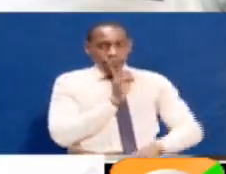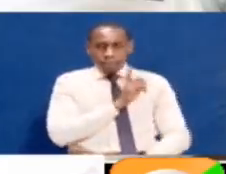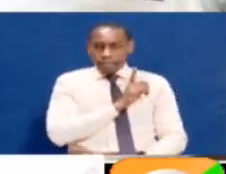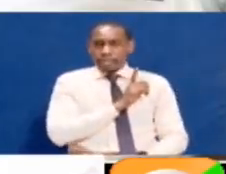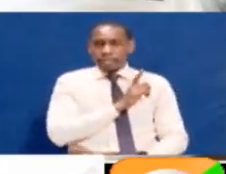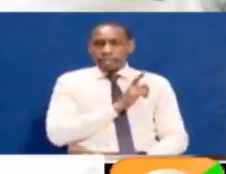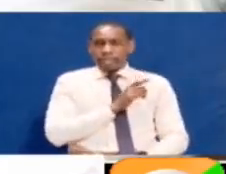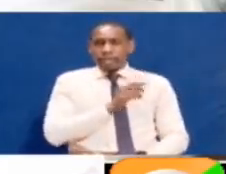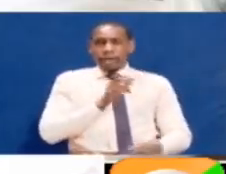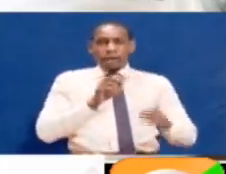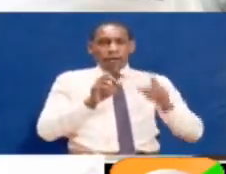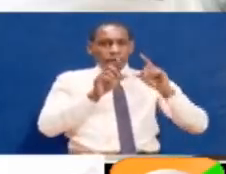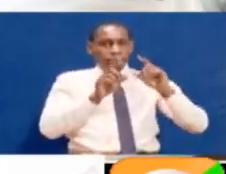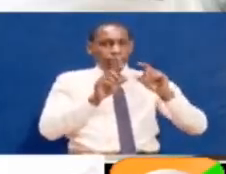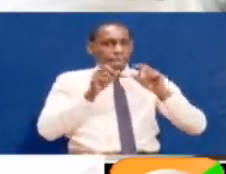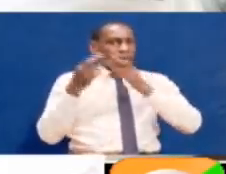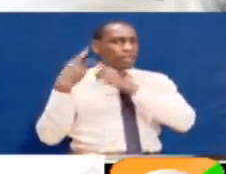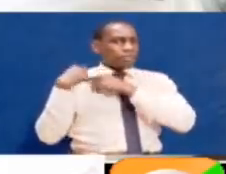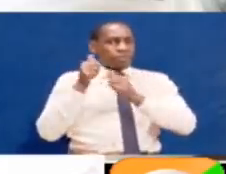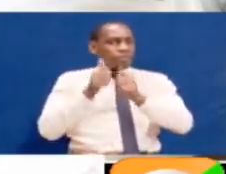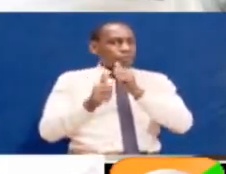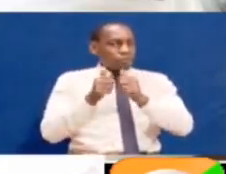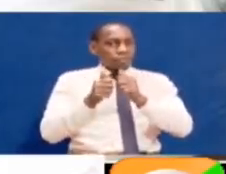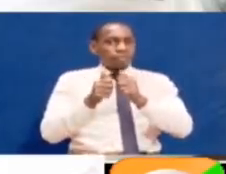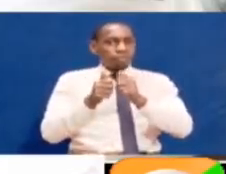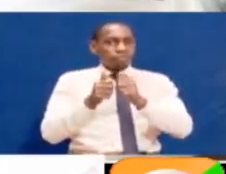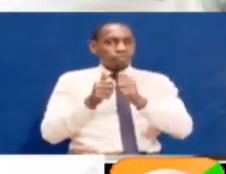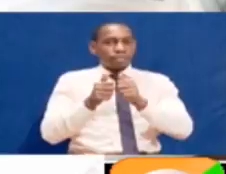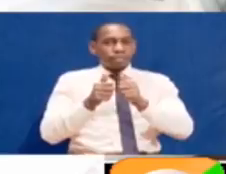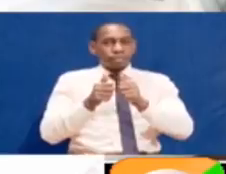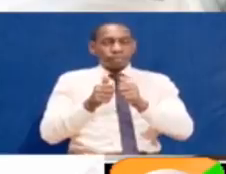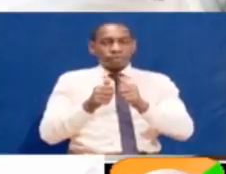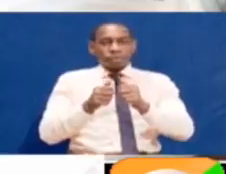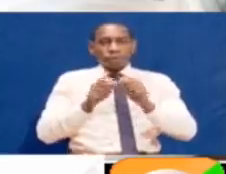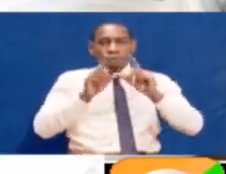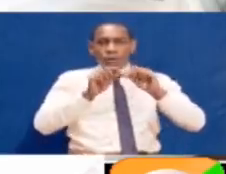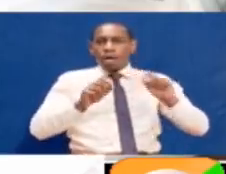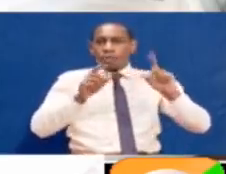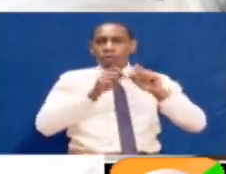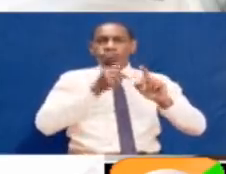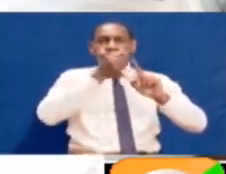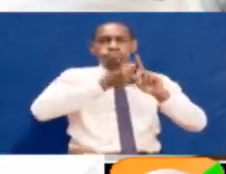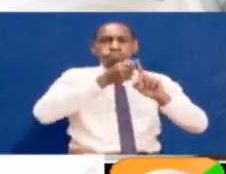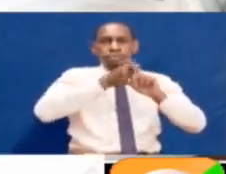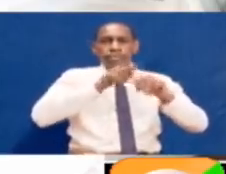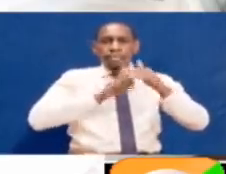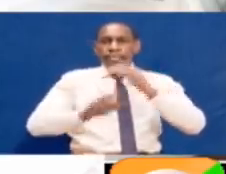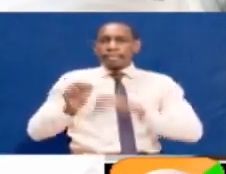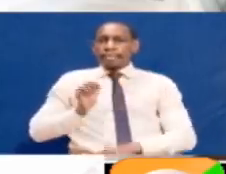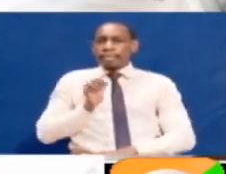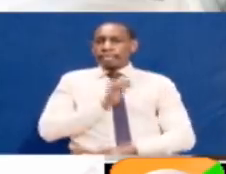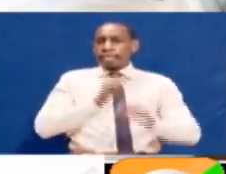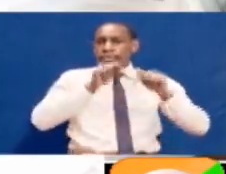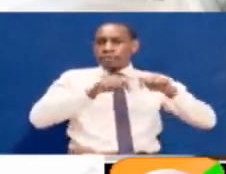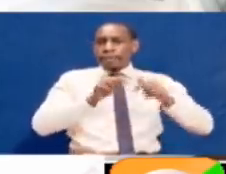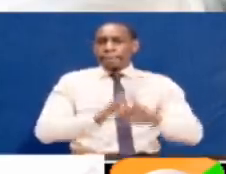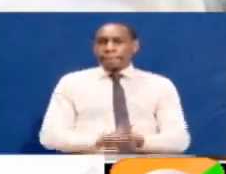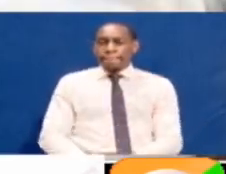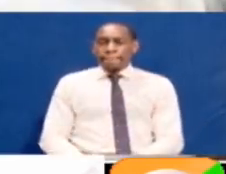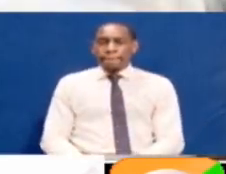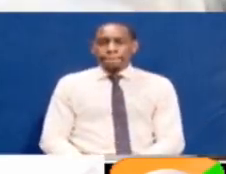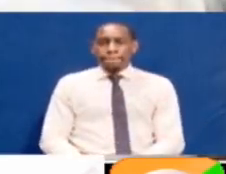on this. What is that mandate that you are referring to, Honorable Murkomen? You spoke very strongly on the floor of Senate today on the same.